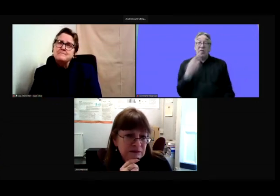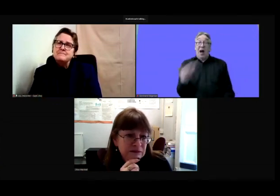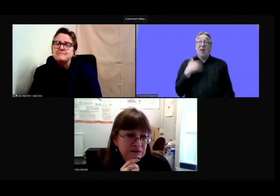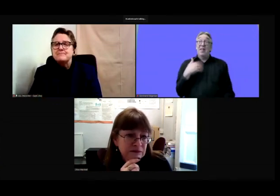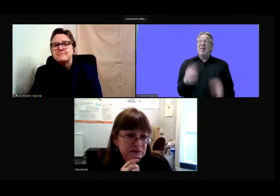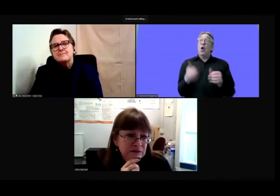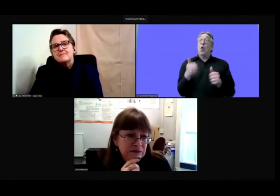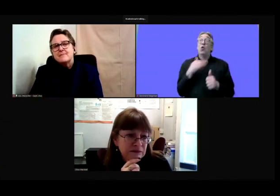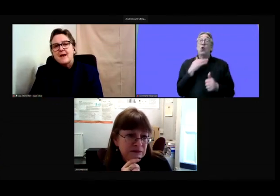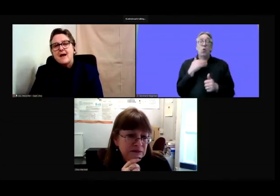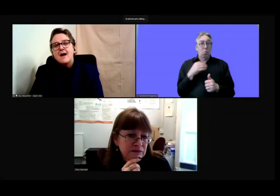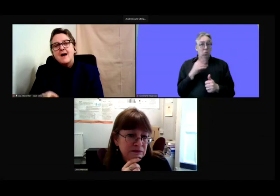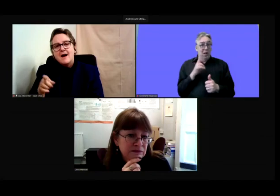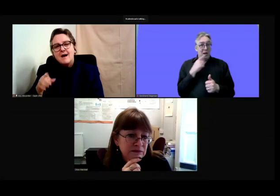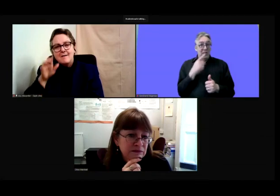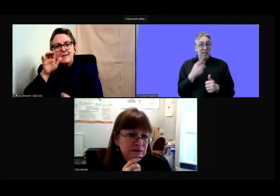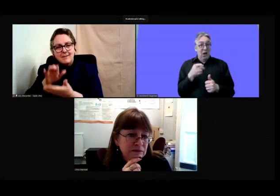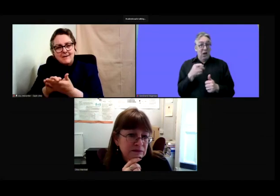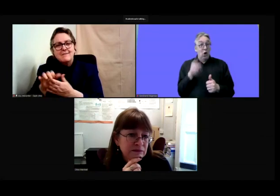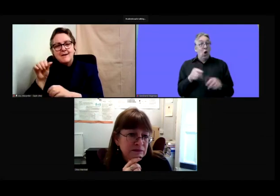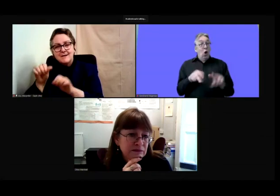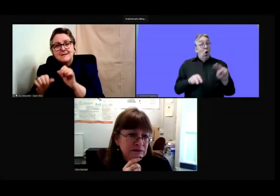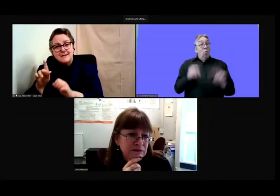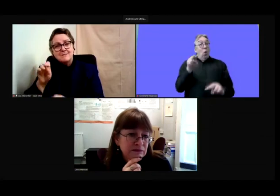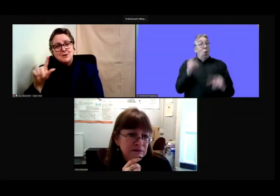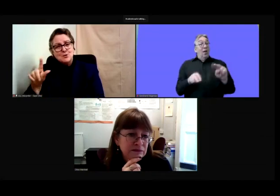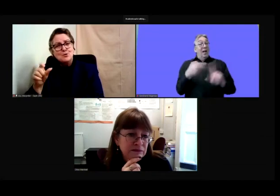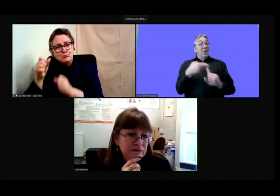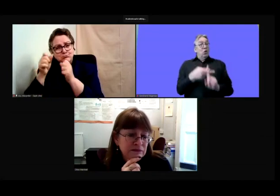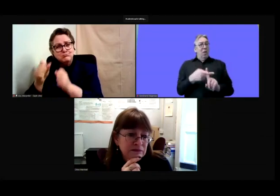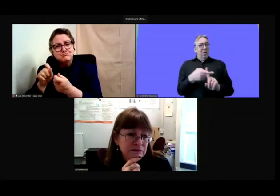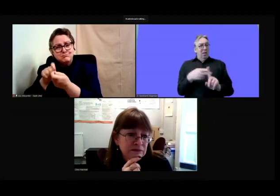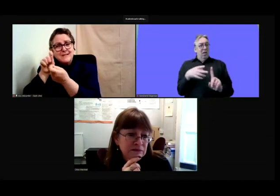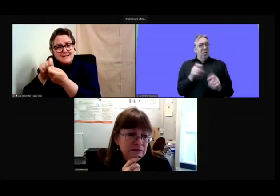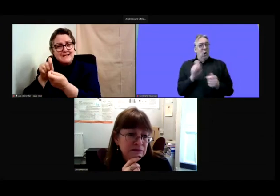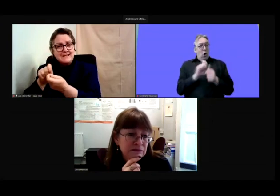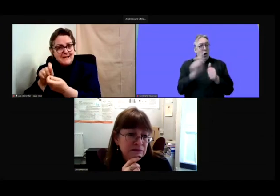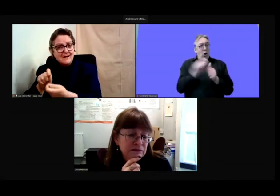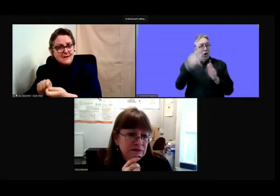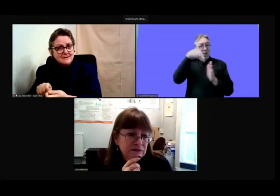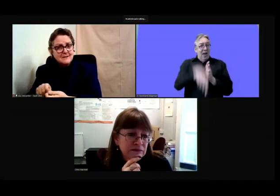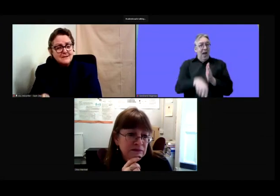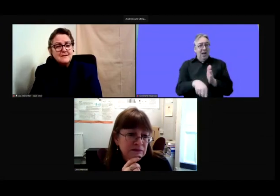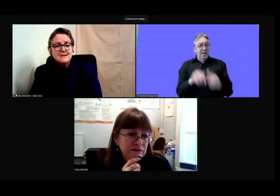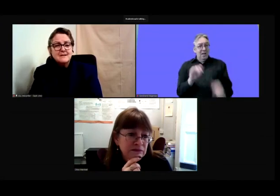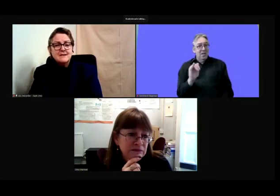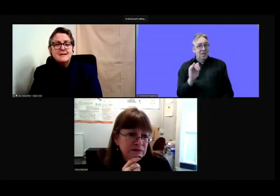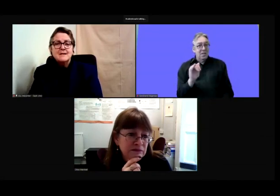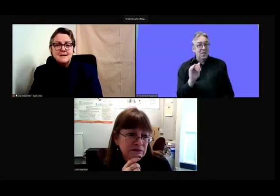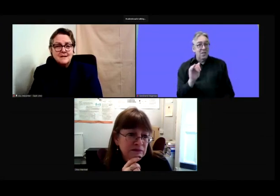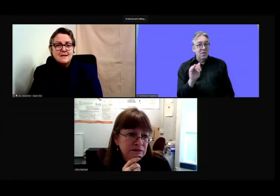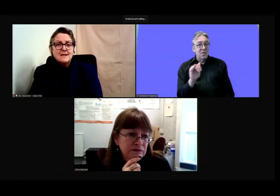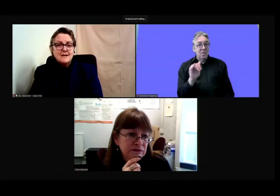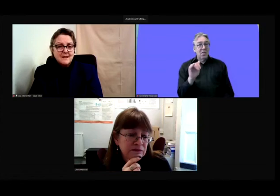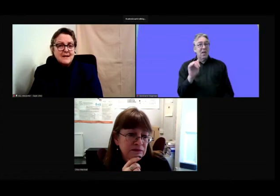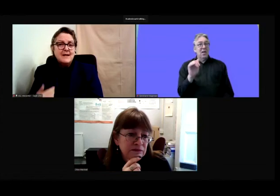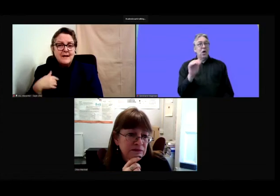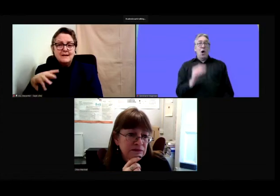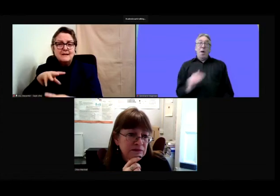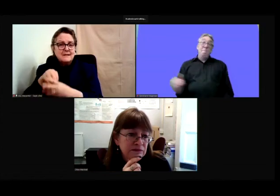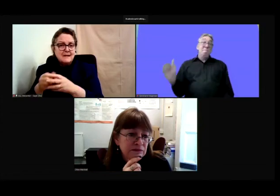quite detailed assessment tool. I think it contains the most important